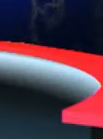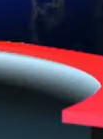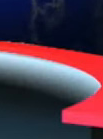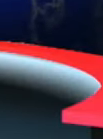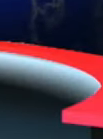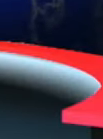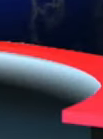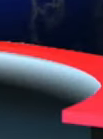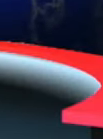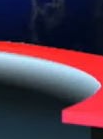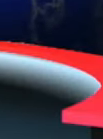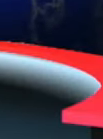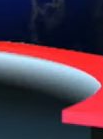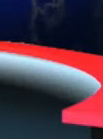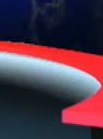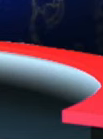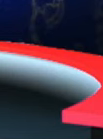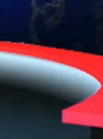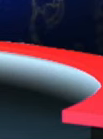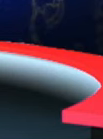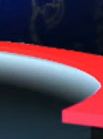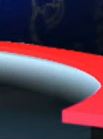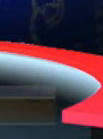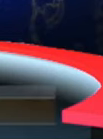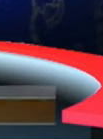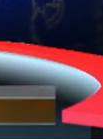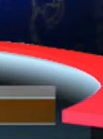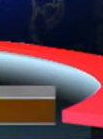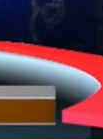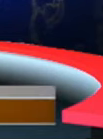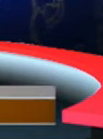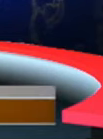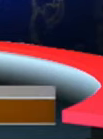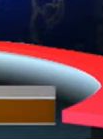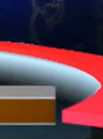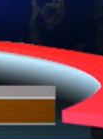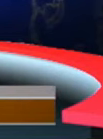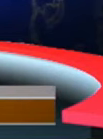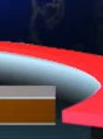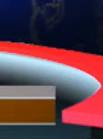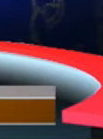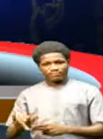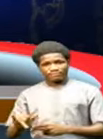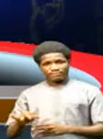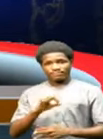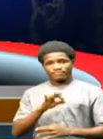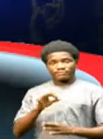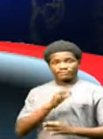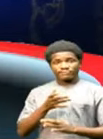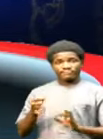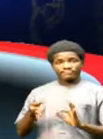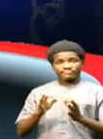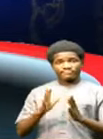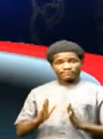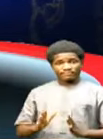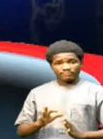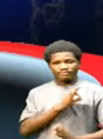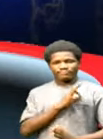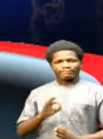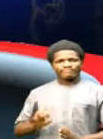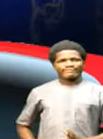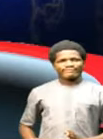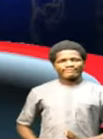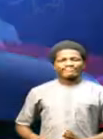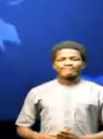Hello, welcome to News on NTA International. I'm Nancy Godiangunihu, and on sign language is Franklin Efe. First, the